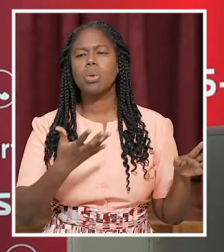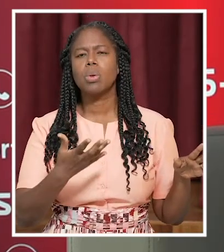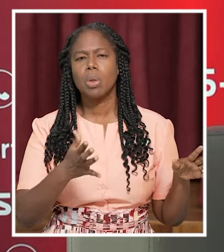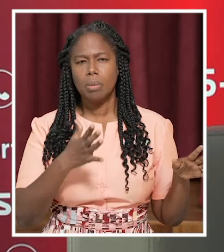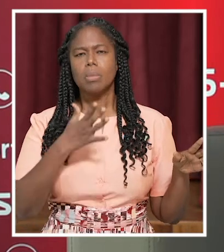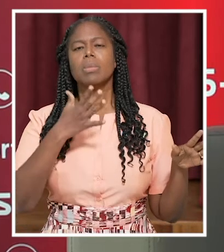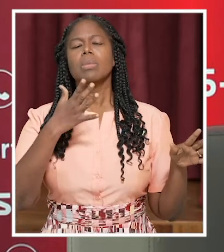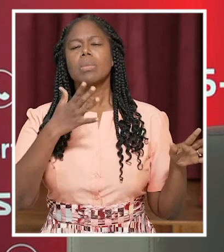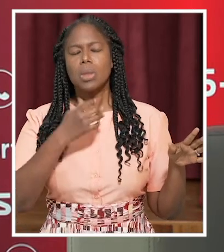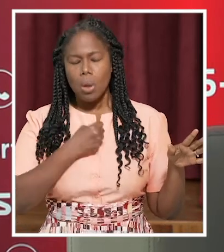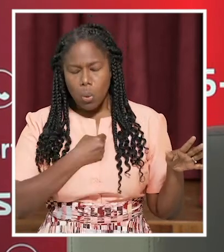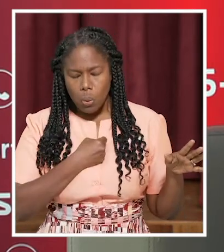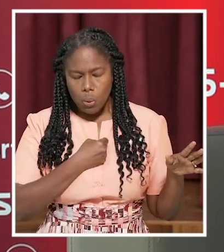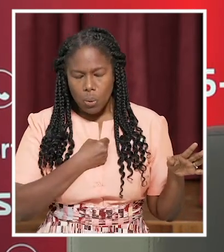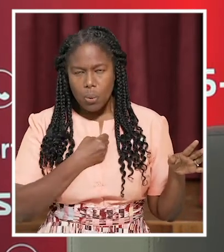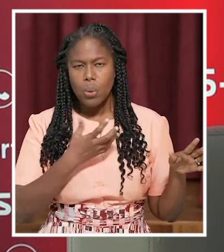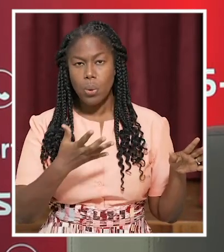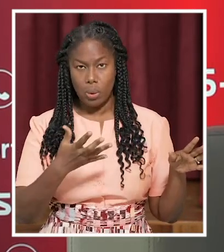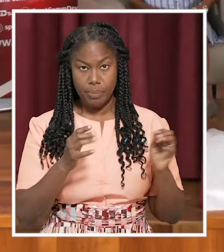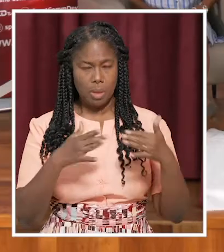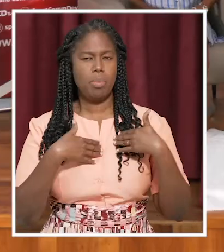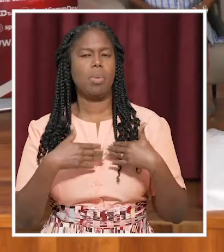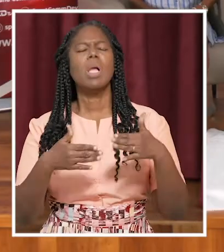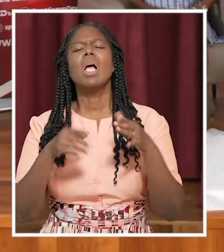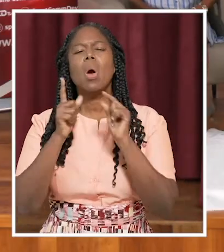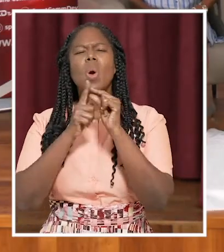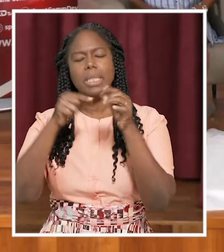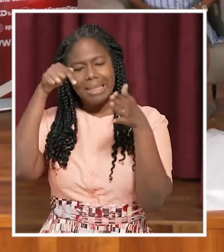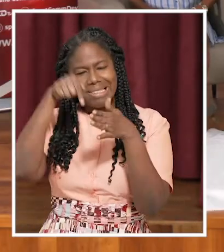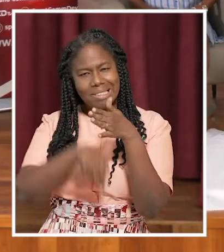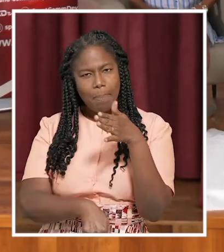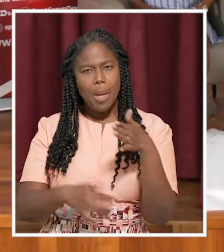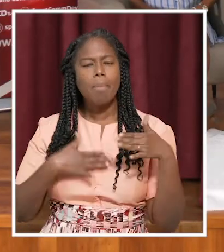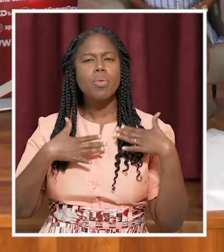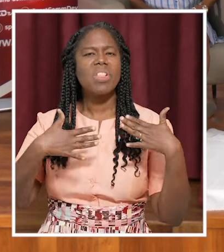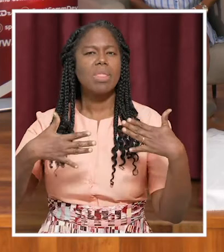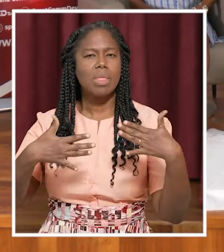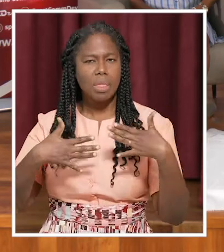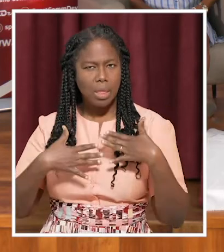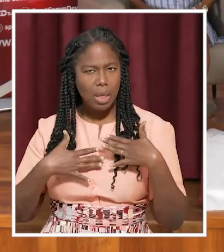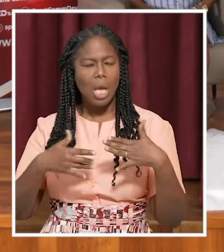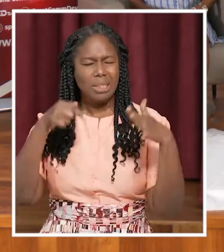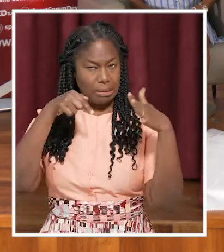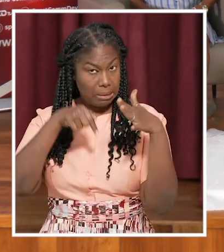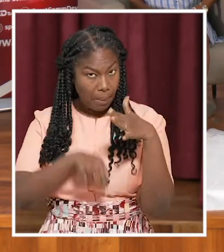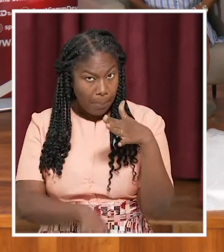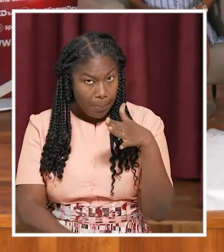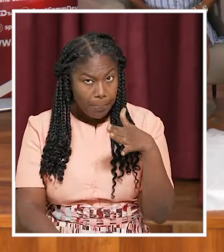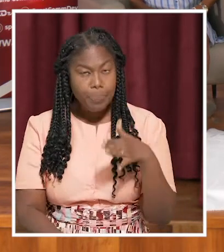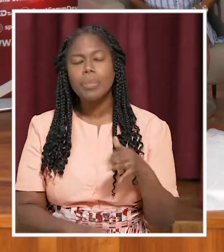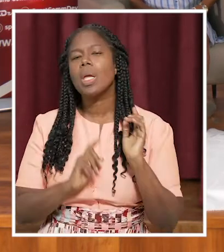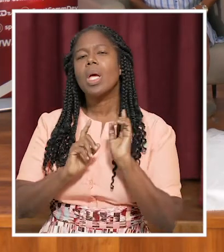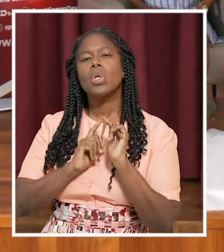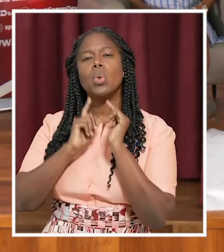it is prior to doing that. So the deep breathing helps. It helps a lot. The deep breathing, getting into a very quiet